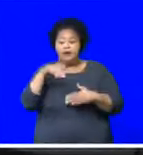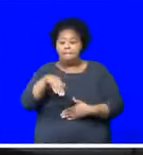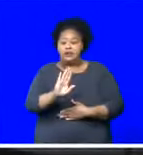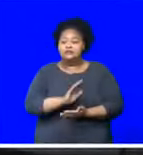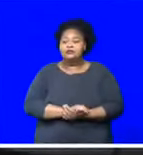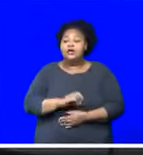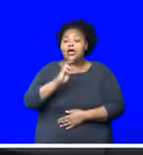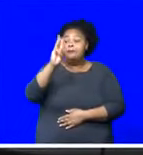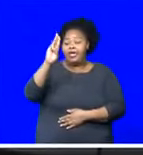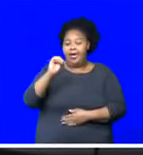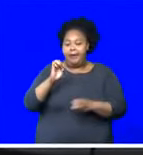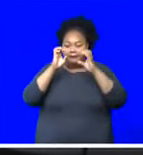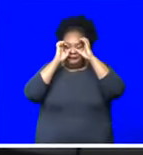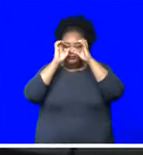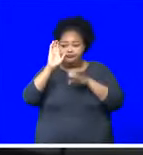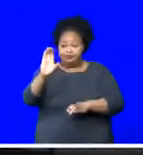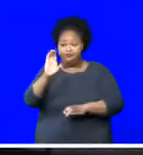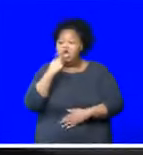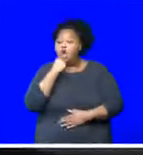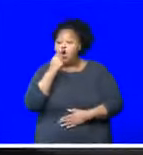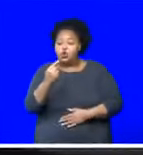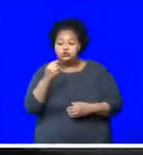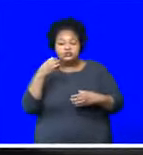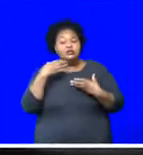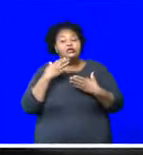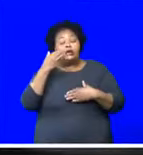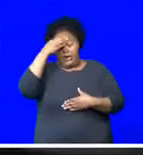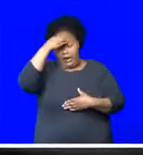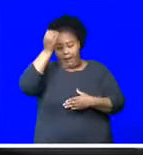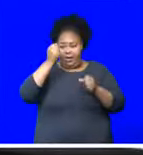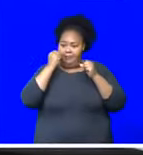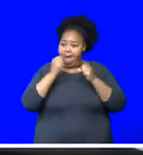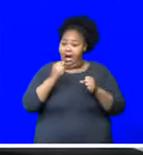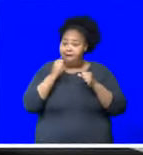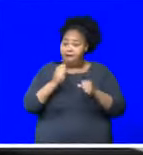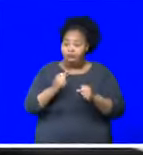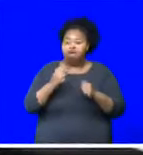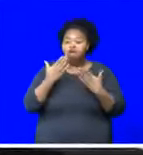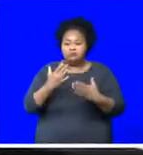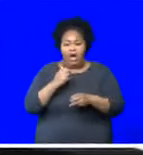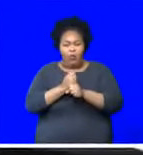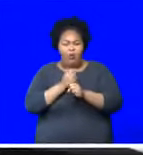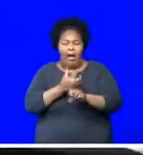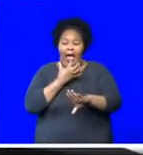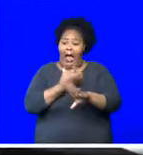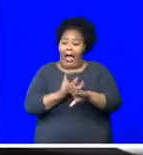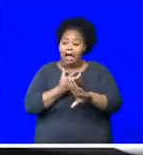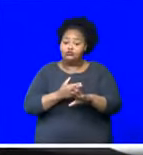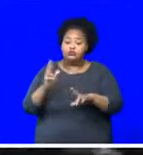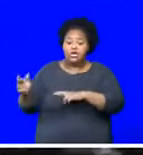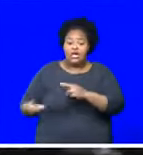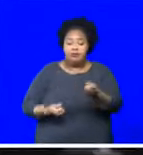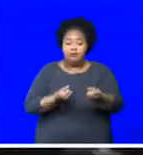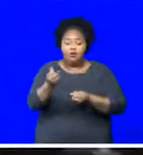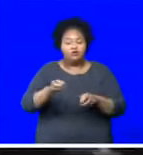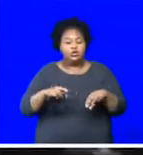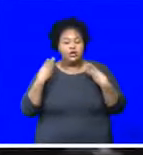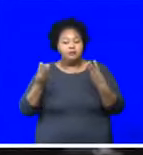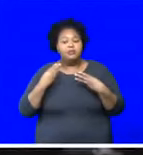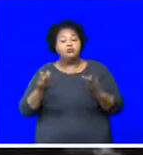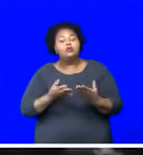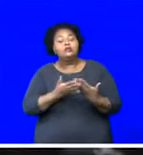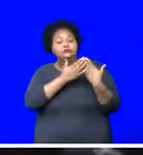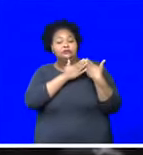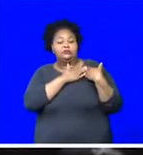welive Cleopas Dlamini uthi uhulumende utibophelele ekuseni nemaswati abengilawula phephile emigwaqweni. As